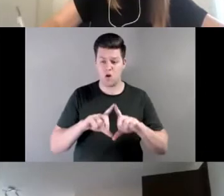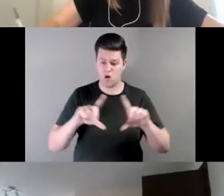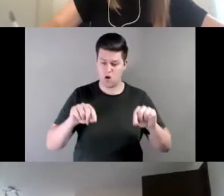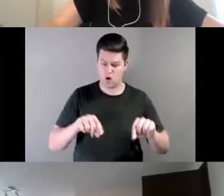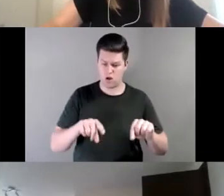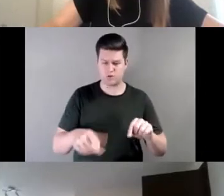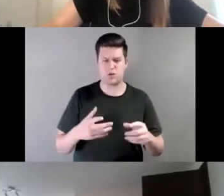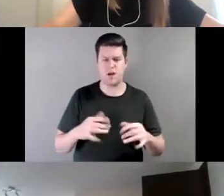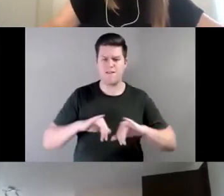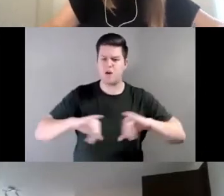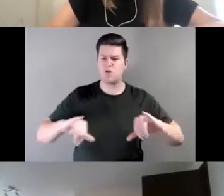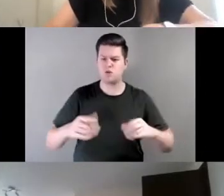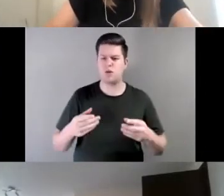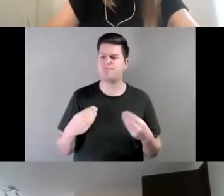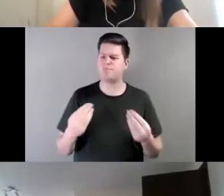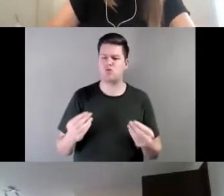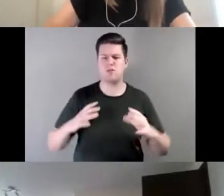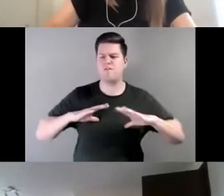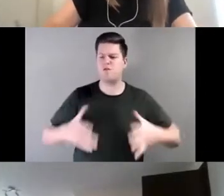of charge.